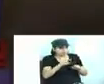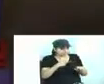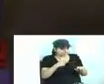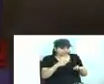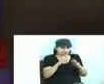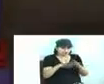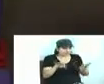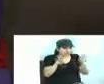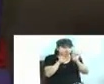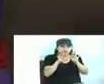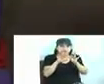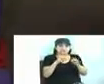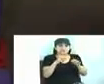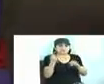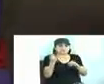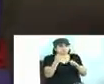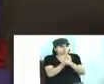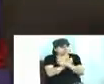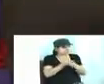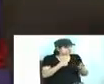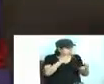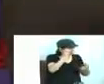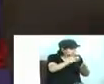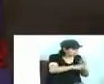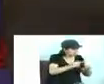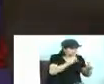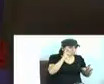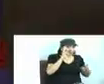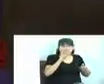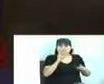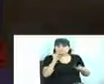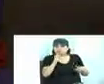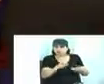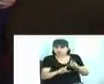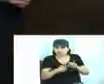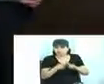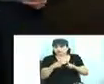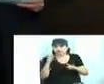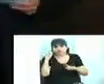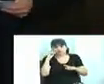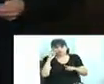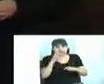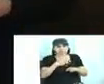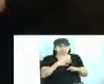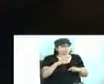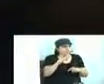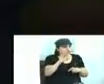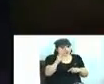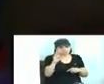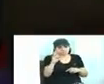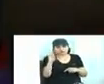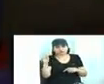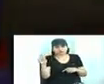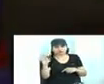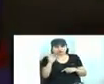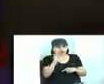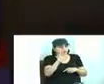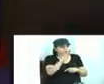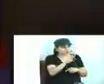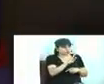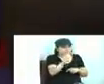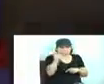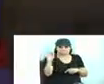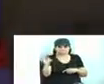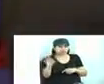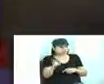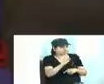the economy and what my boyfriend will think and my girlfriend will think and my parents will think and my BFFs. It's worrying about STDs, whether I have them or whether I'll catch them